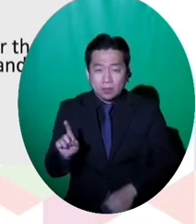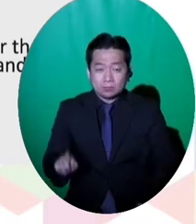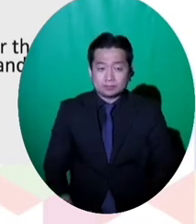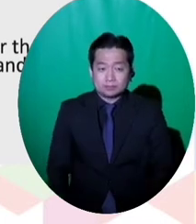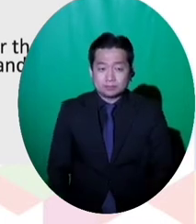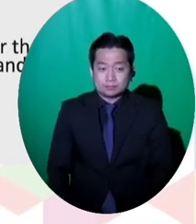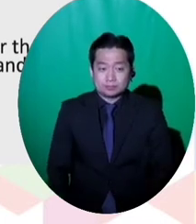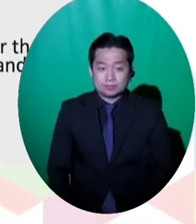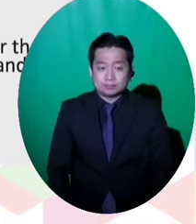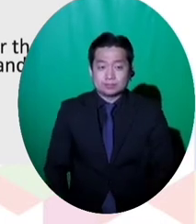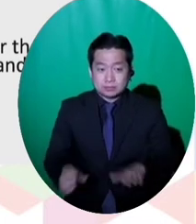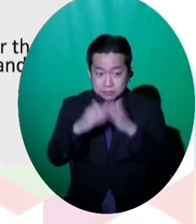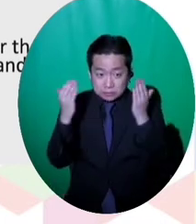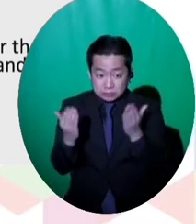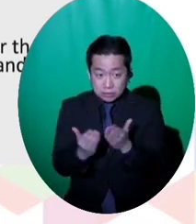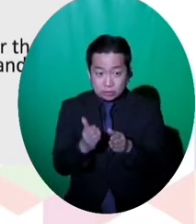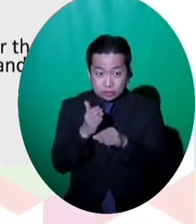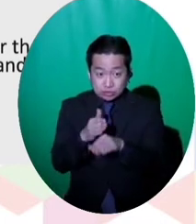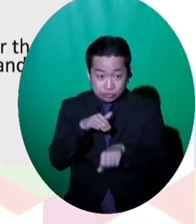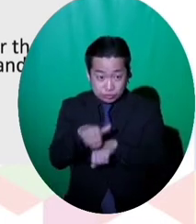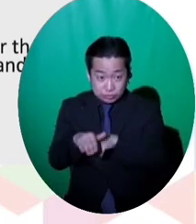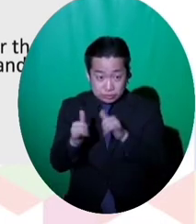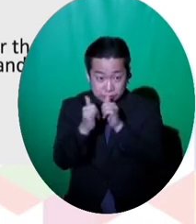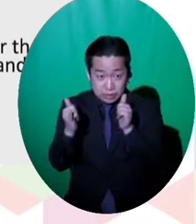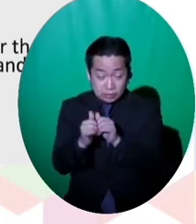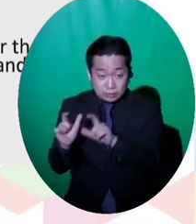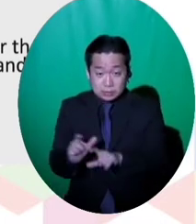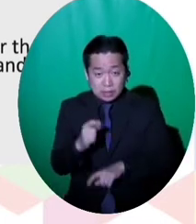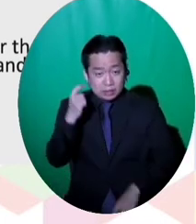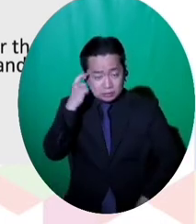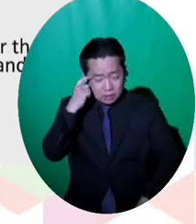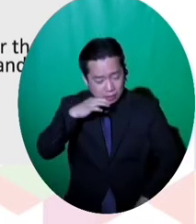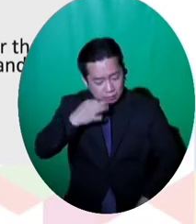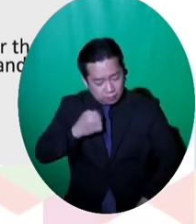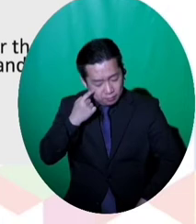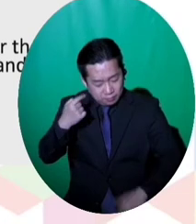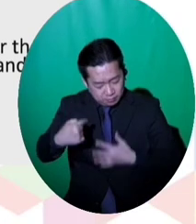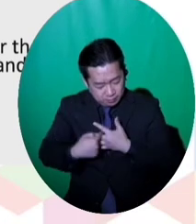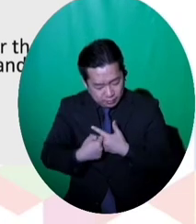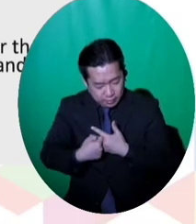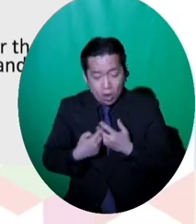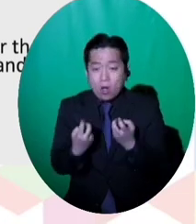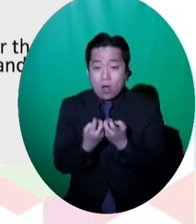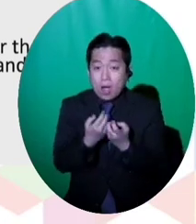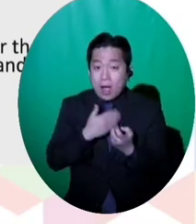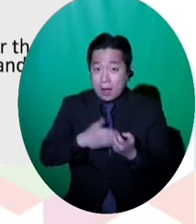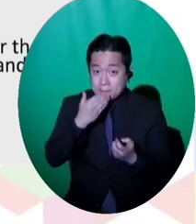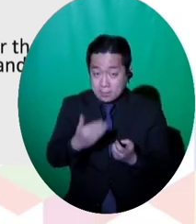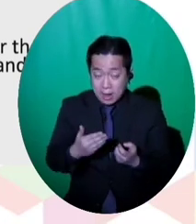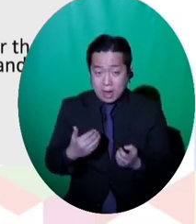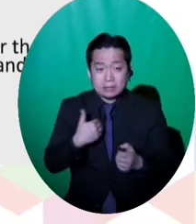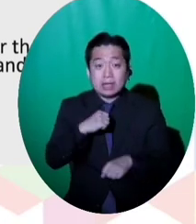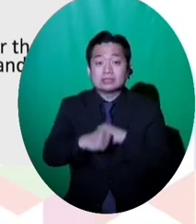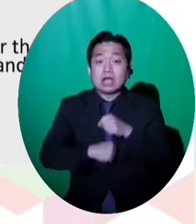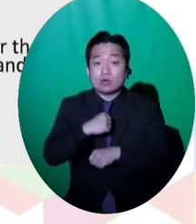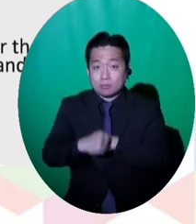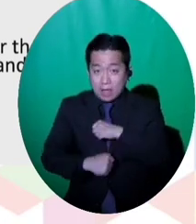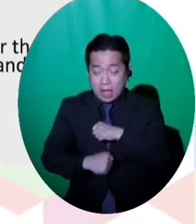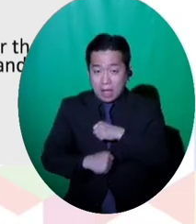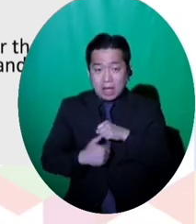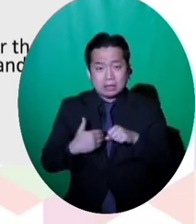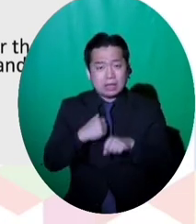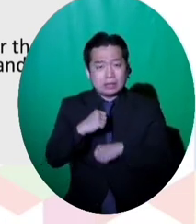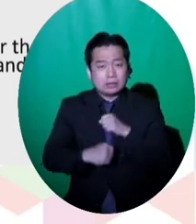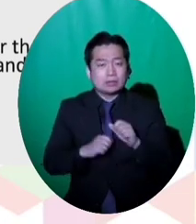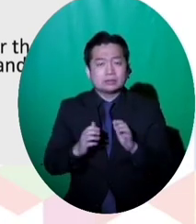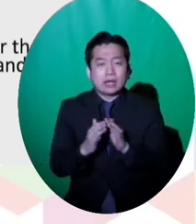system? After all, everything that was being fed to you told you that you were free, and you had lots of things to